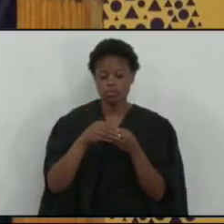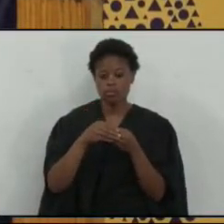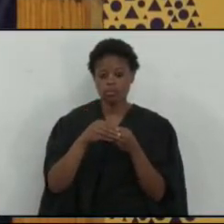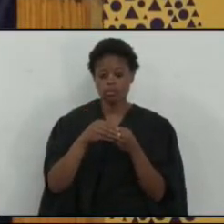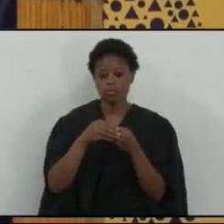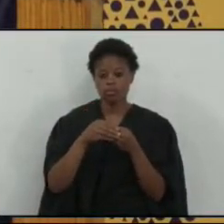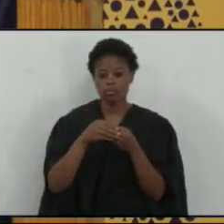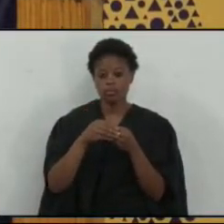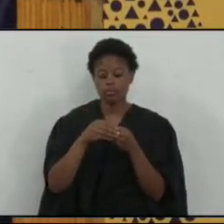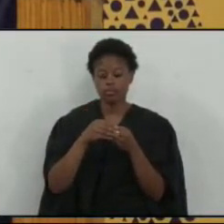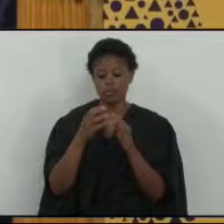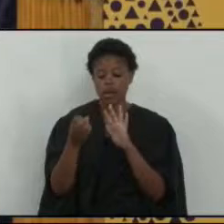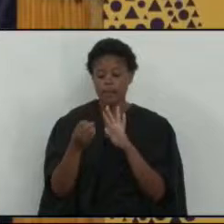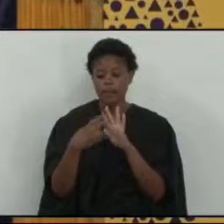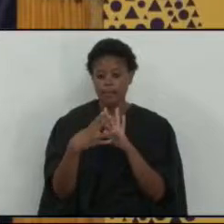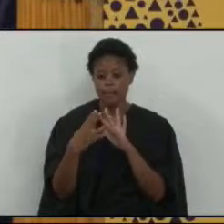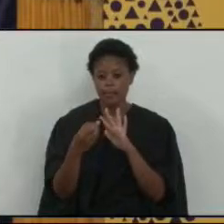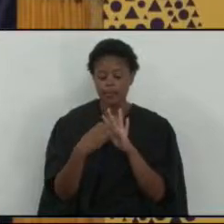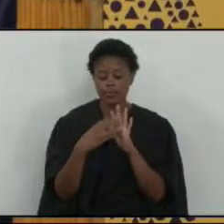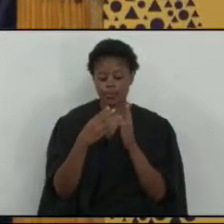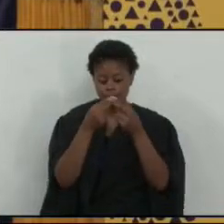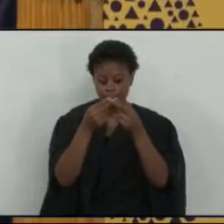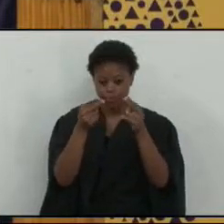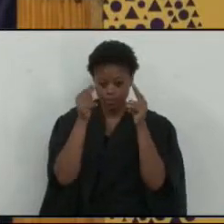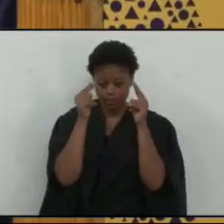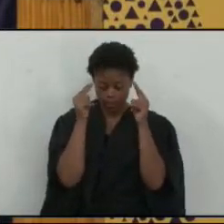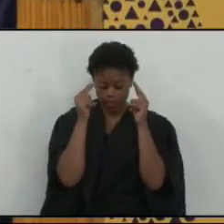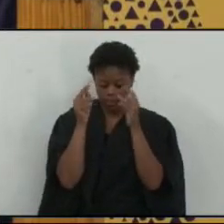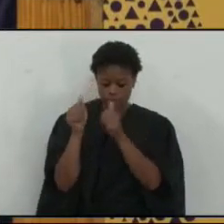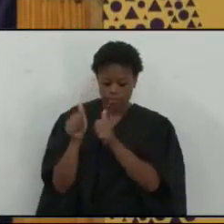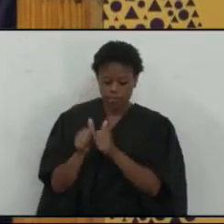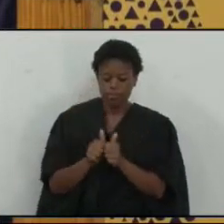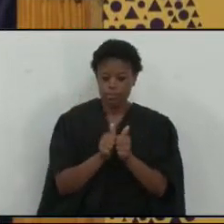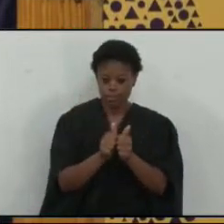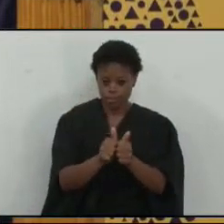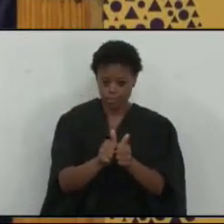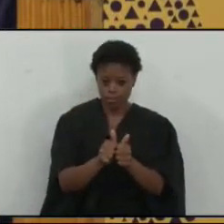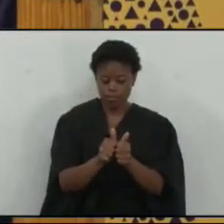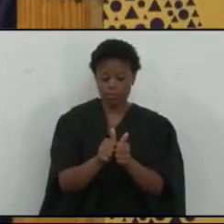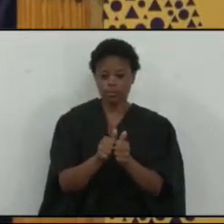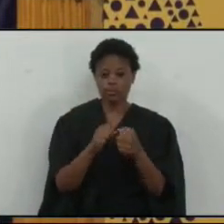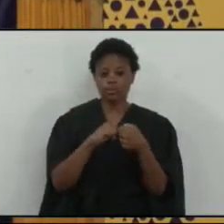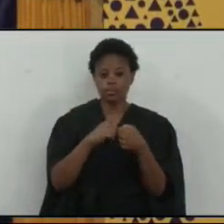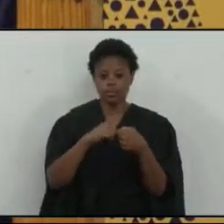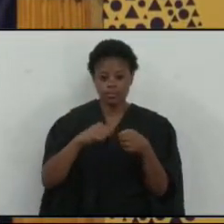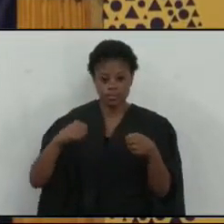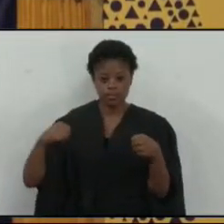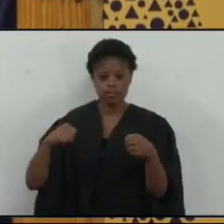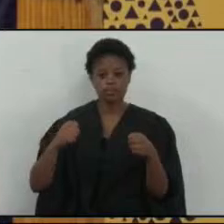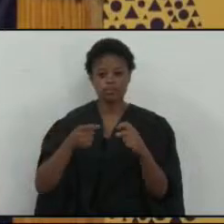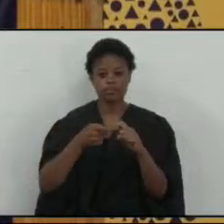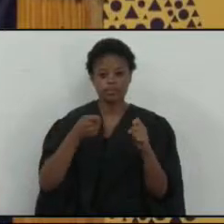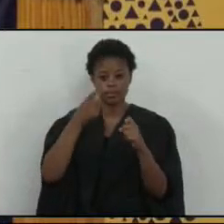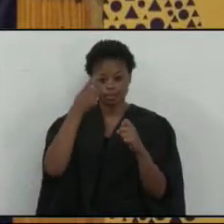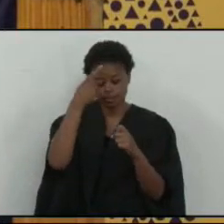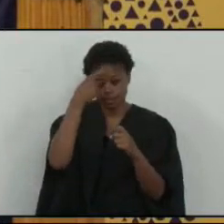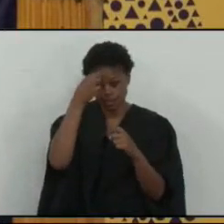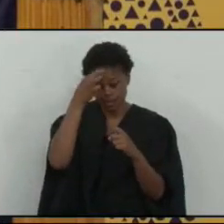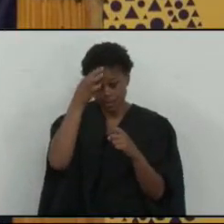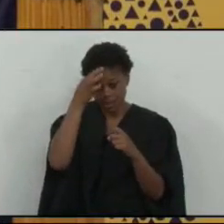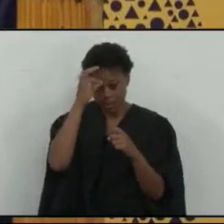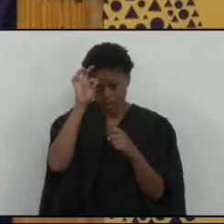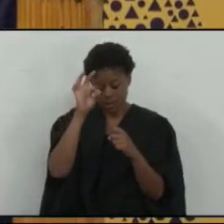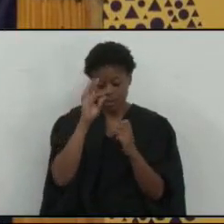members of the media, university partners and stakeholders from government, the